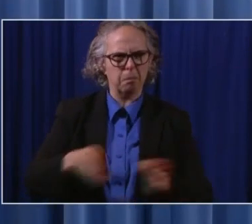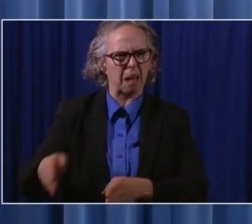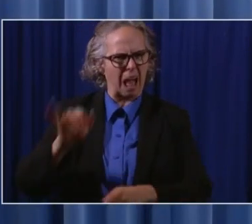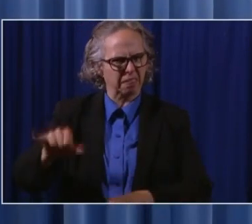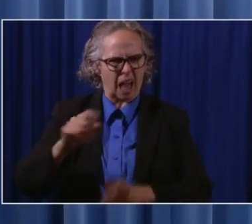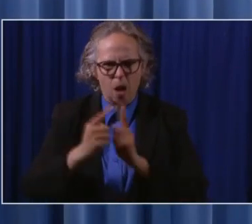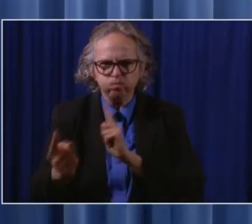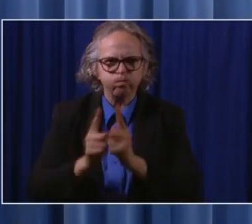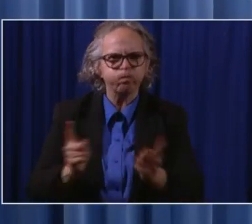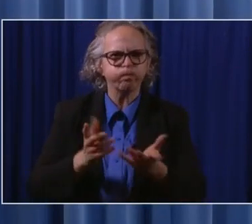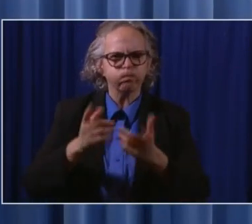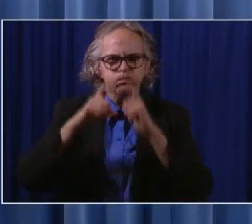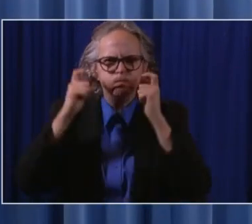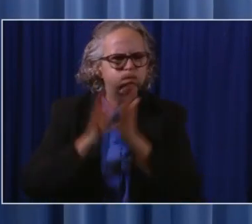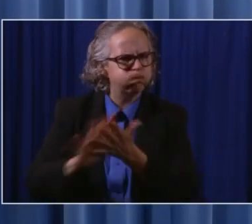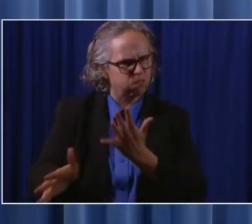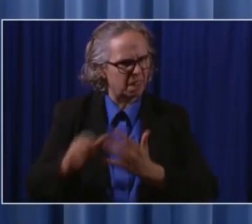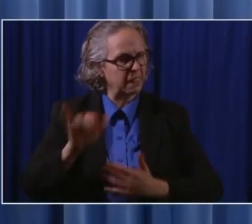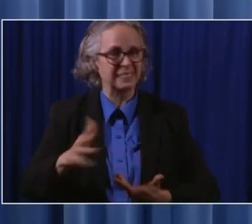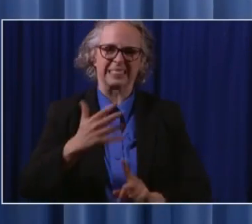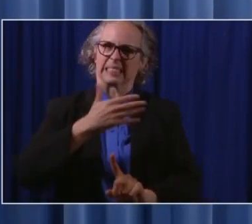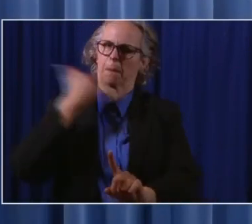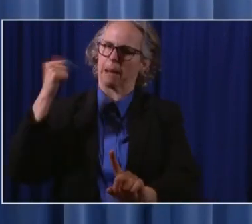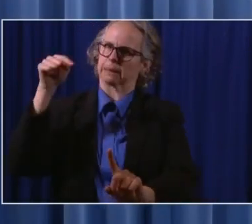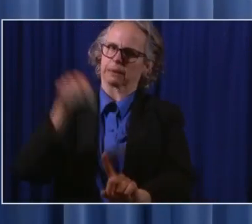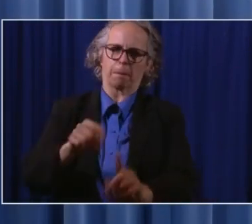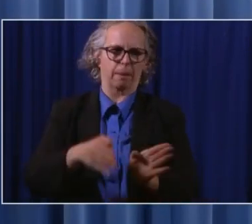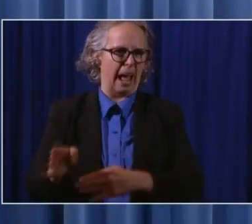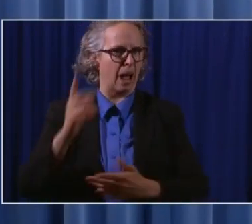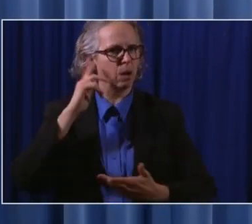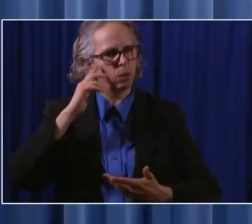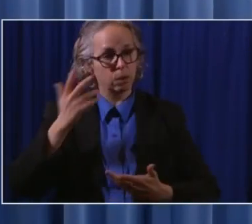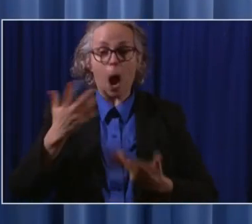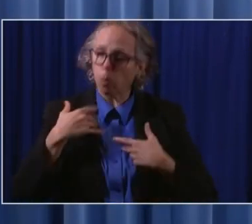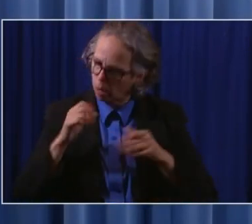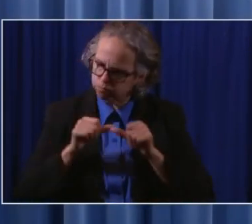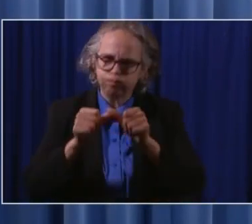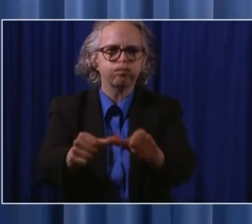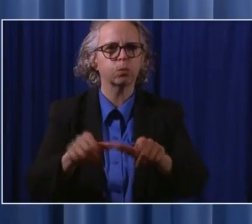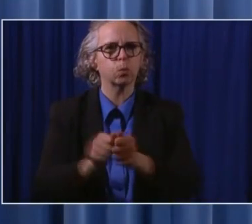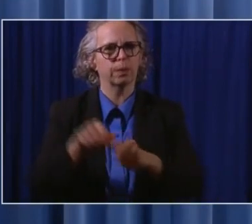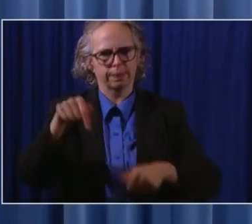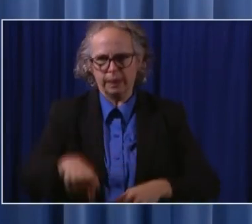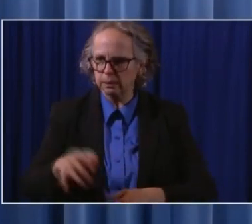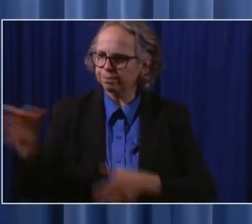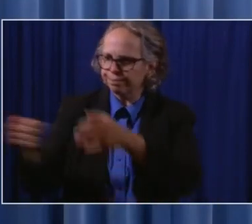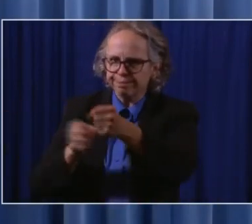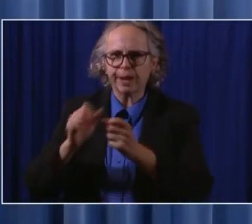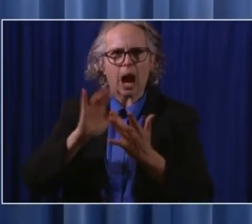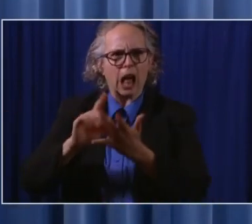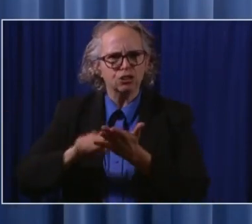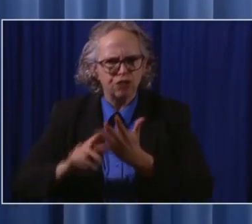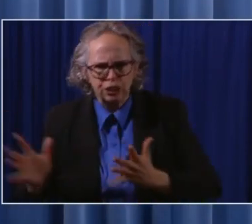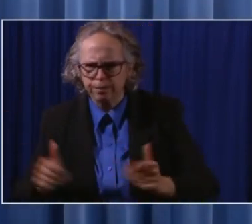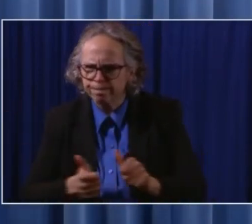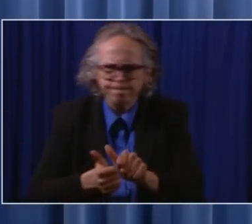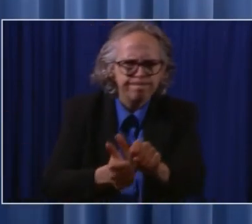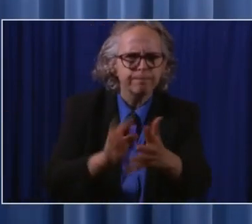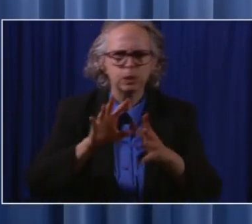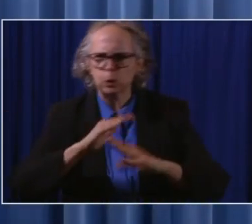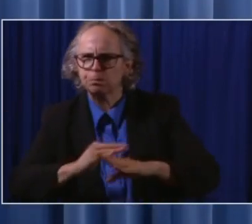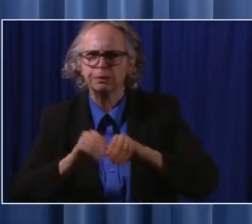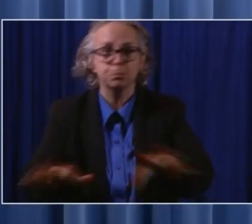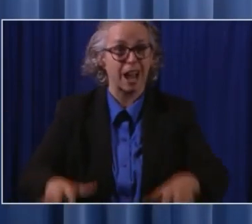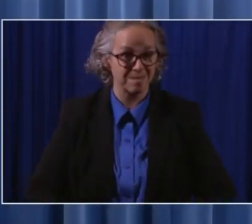doing is following the best experts, and we're going to continue to do that. Good afternoon, Governor DeWine. This is